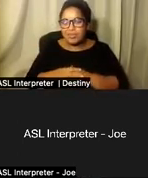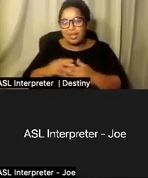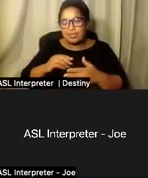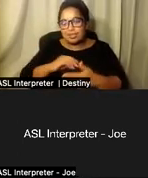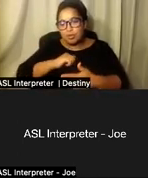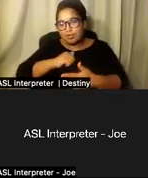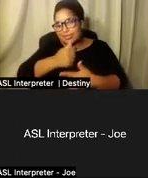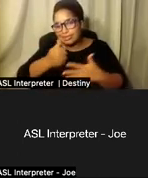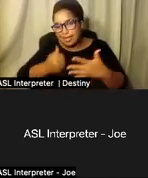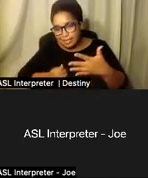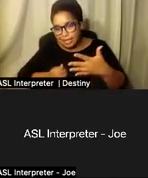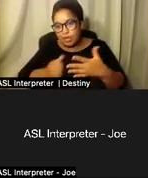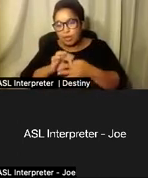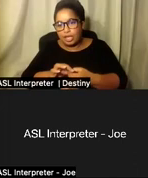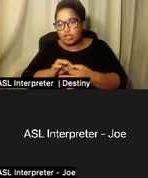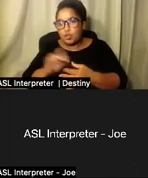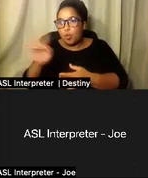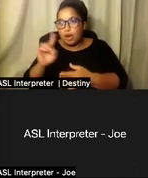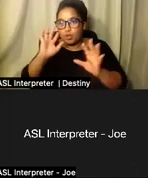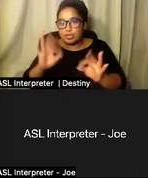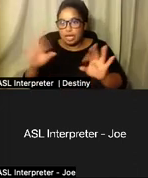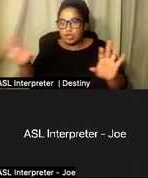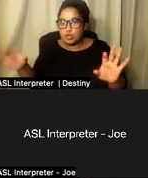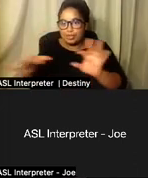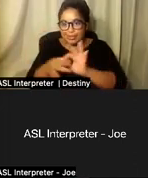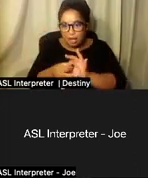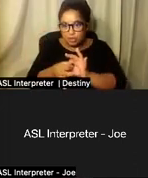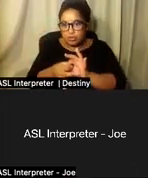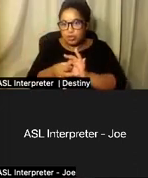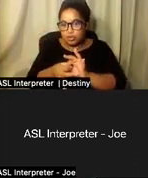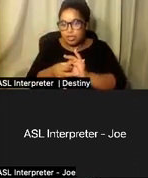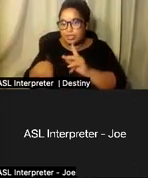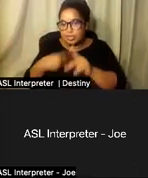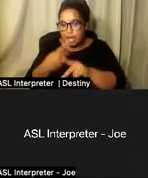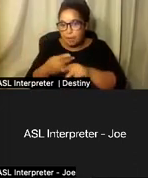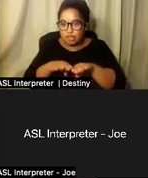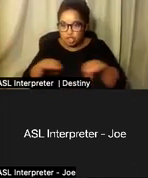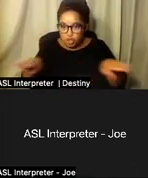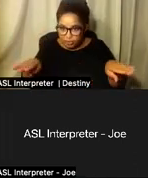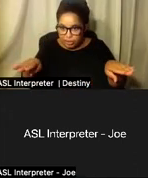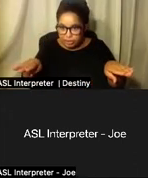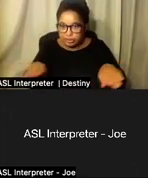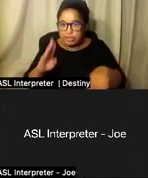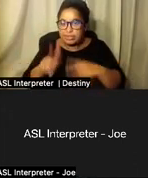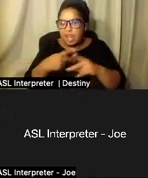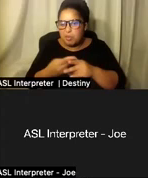get into that. So let's go ahead and go to the next slide. We'll talk a little bit about that. This was the next